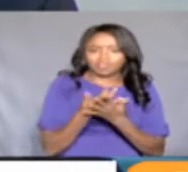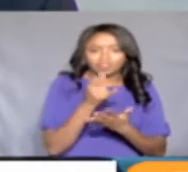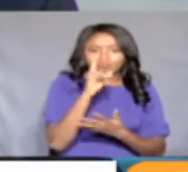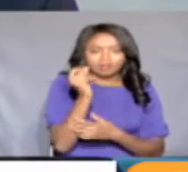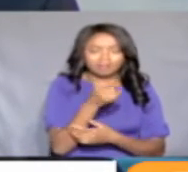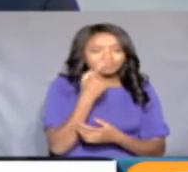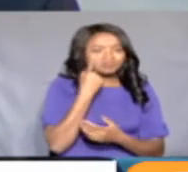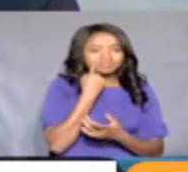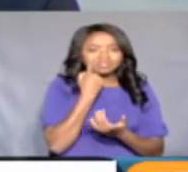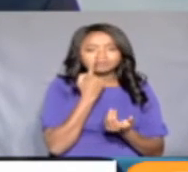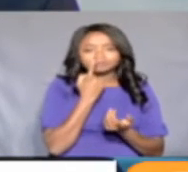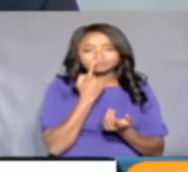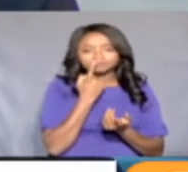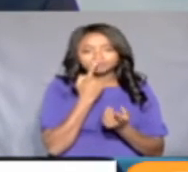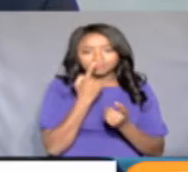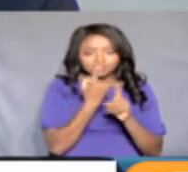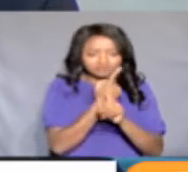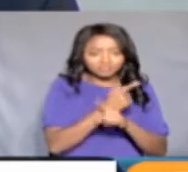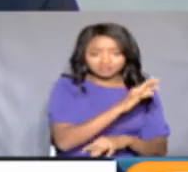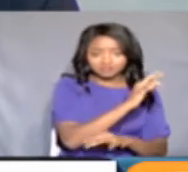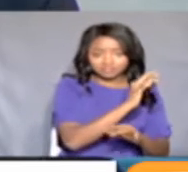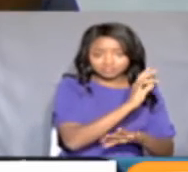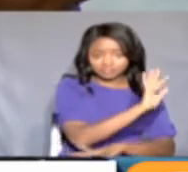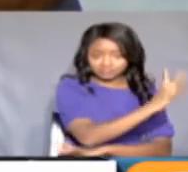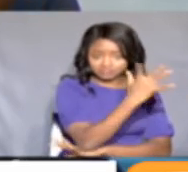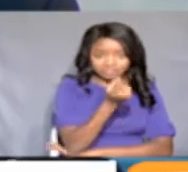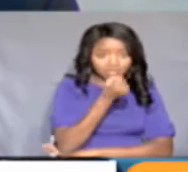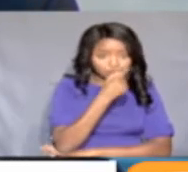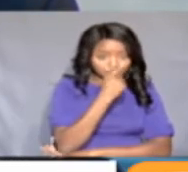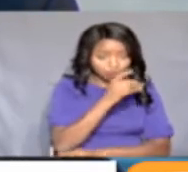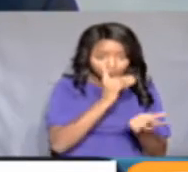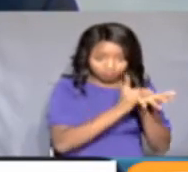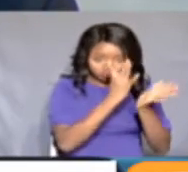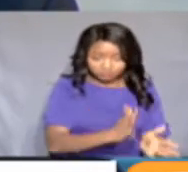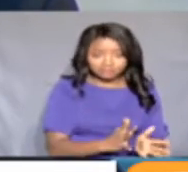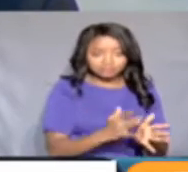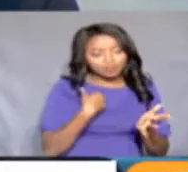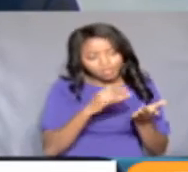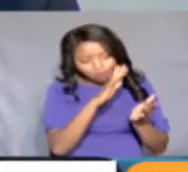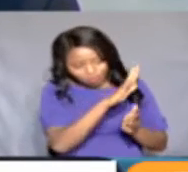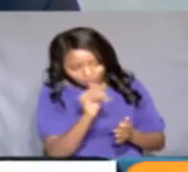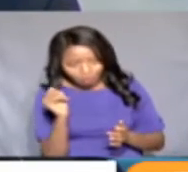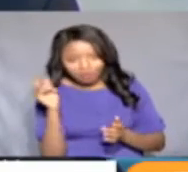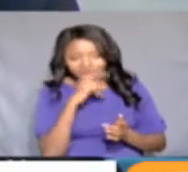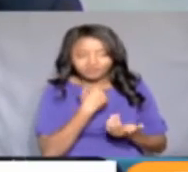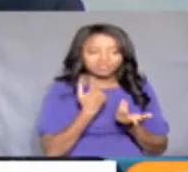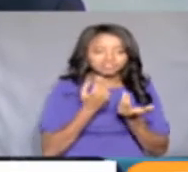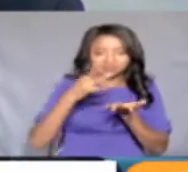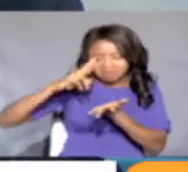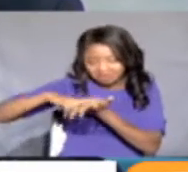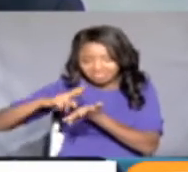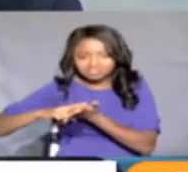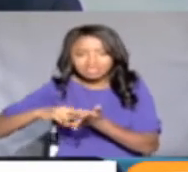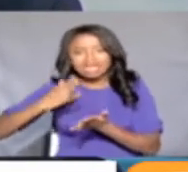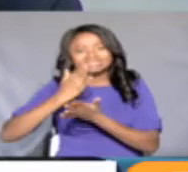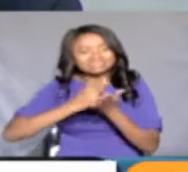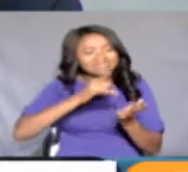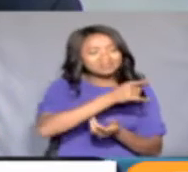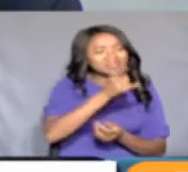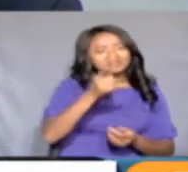some of the herbalists, we arrested and took to court some of the herbalists, and because some of them were